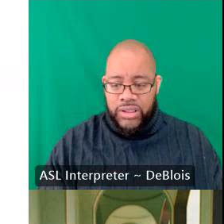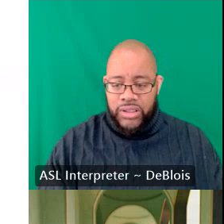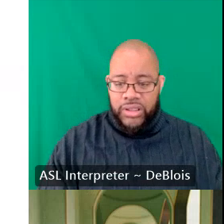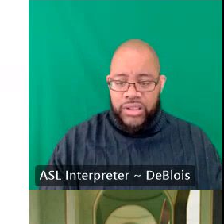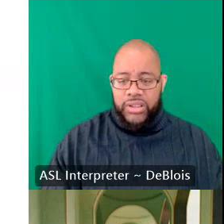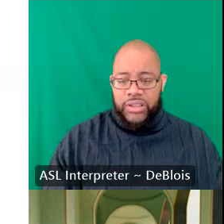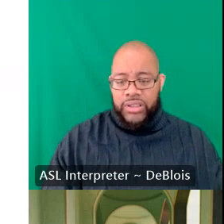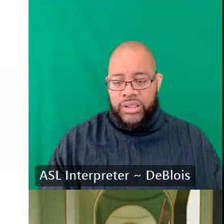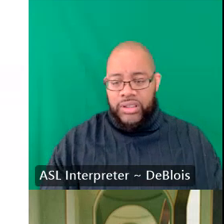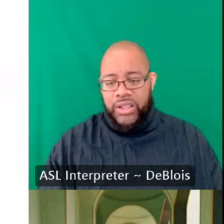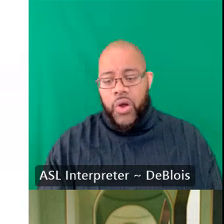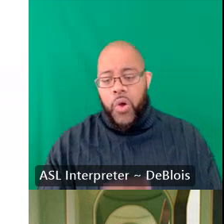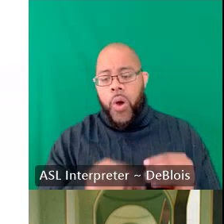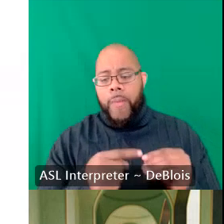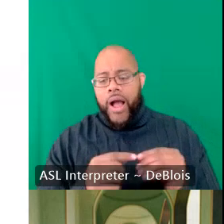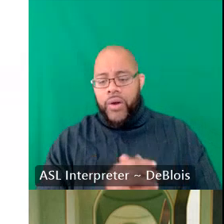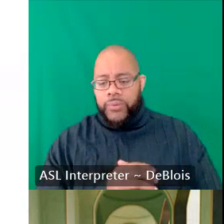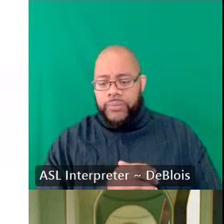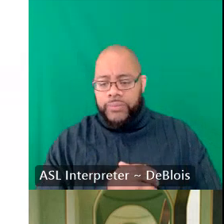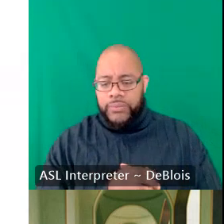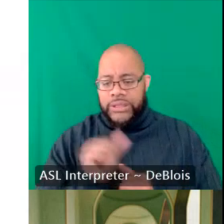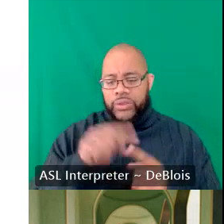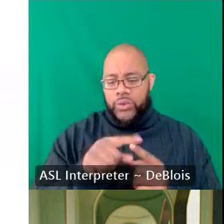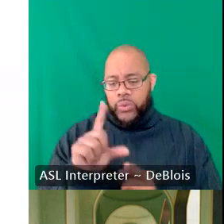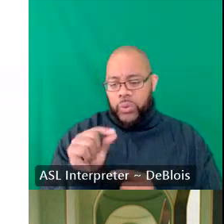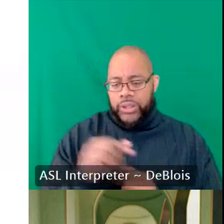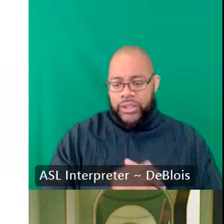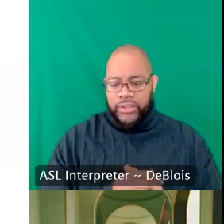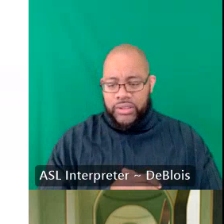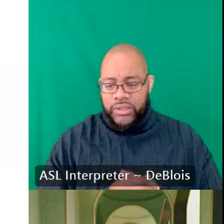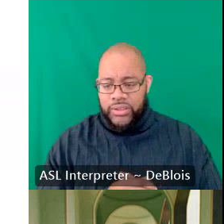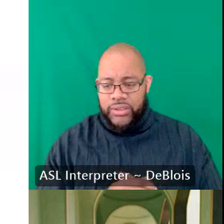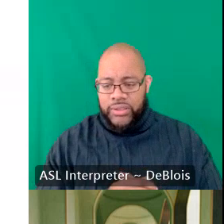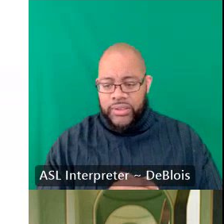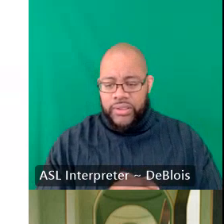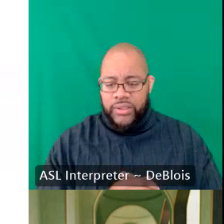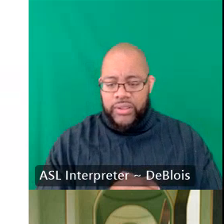And how about 10 to 20?